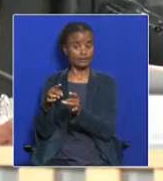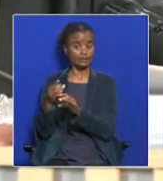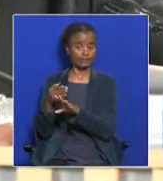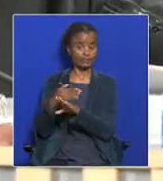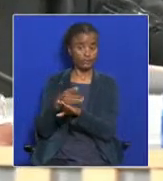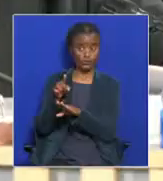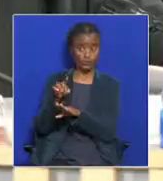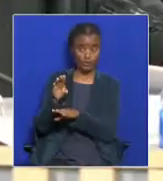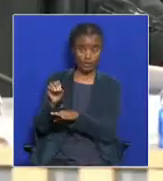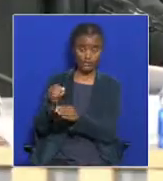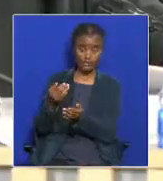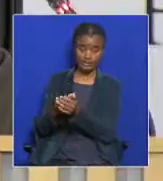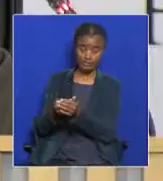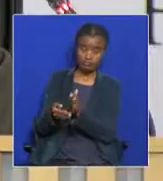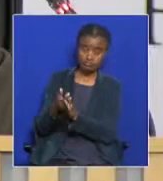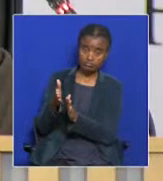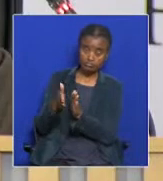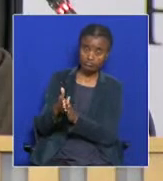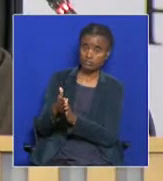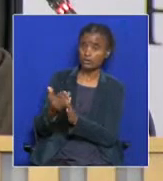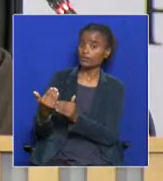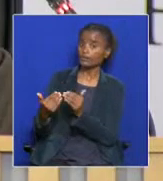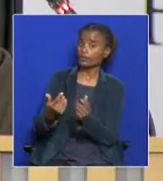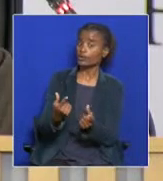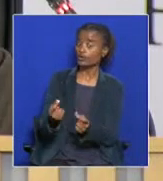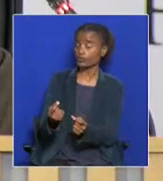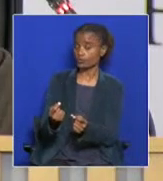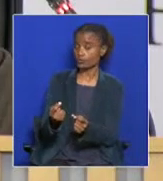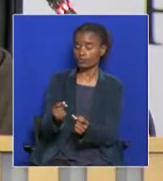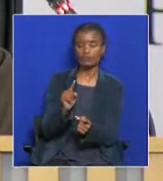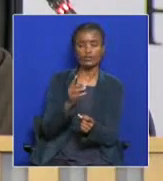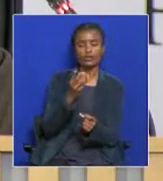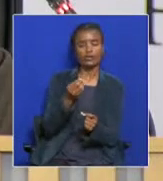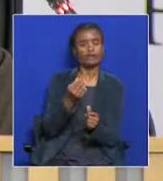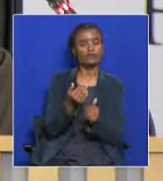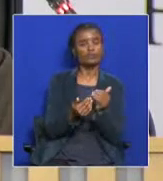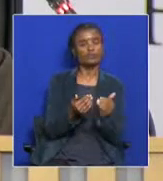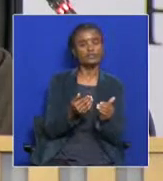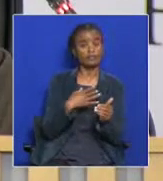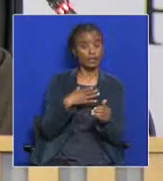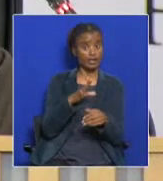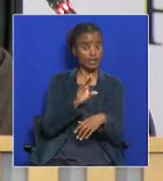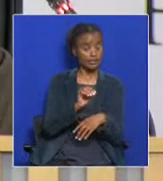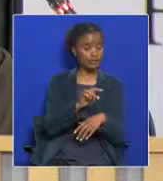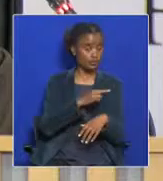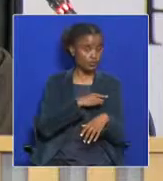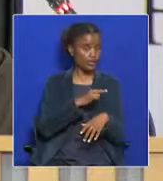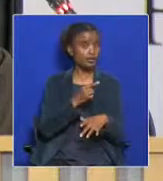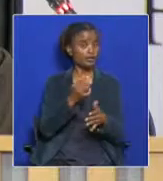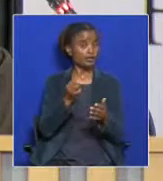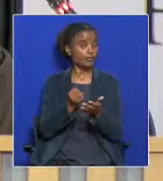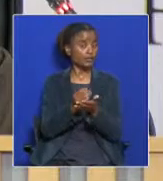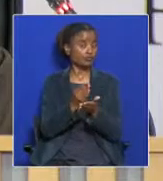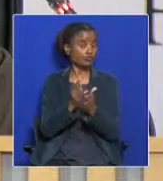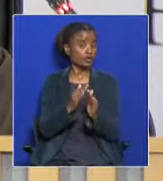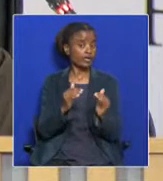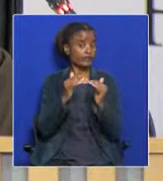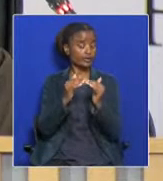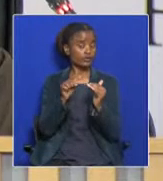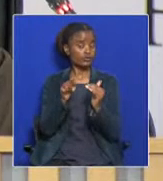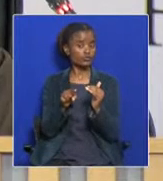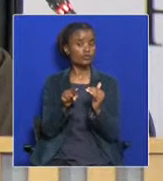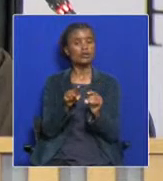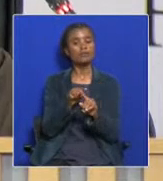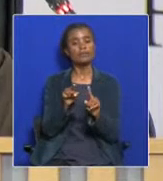not a process? And I ask you this in fairness to you, and you would have been listening to Sitsedi, that he has